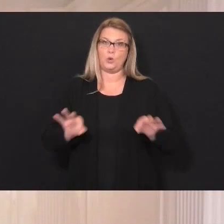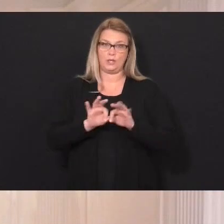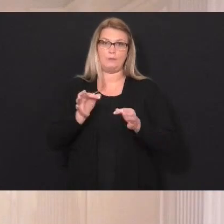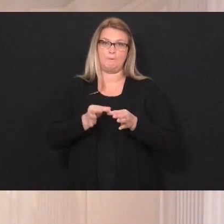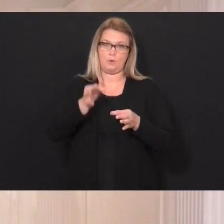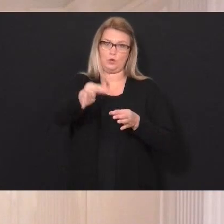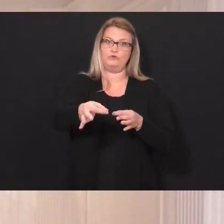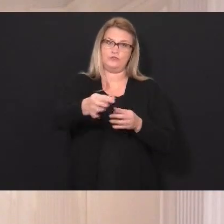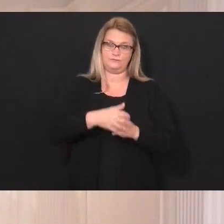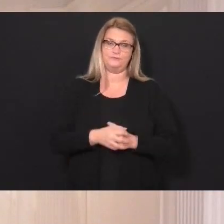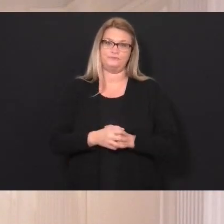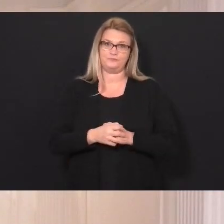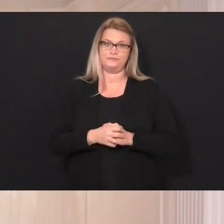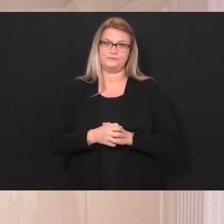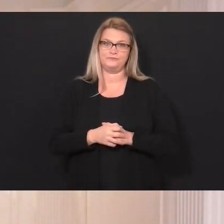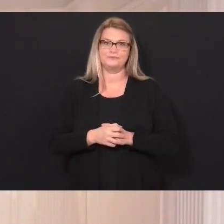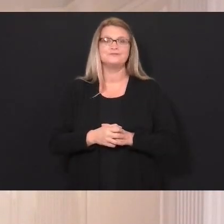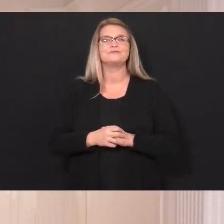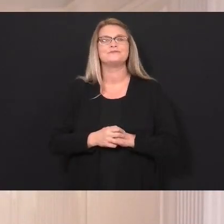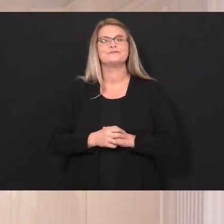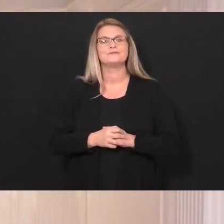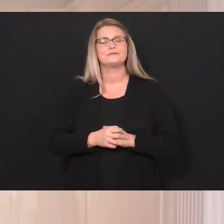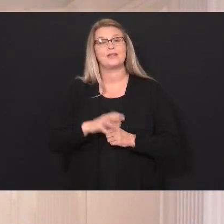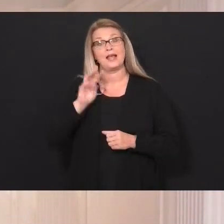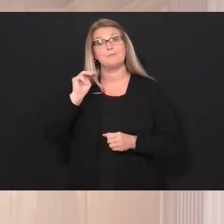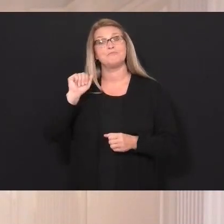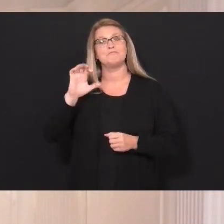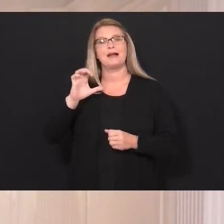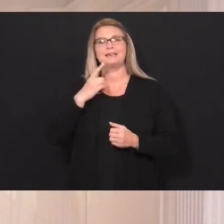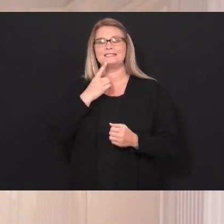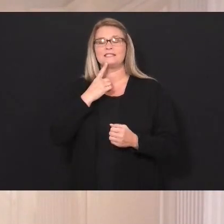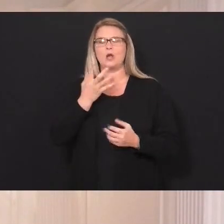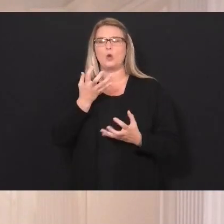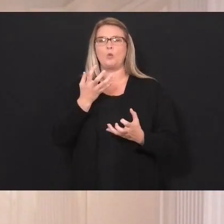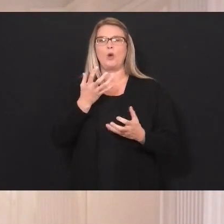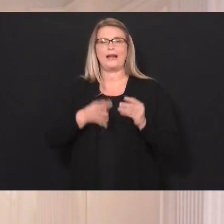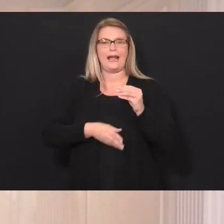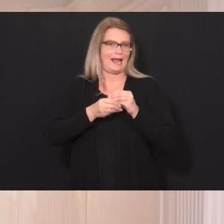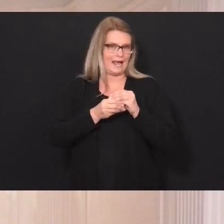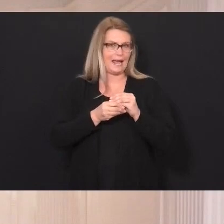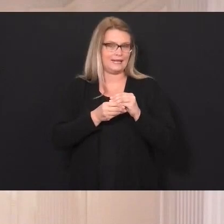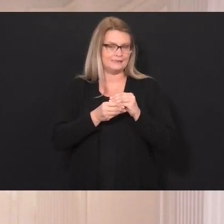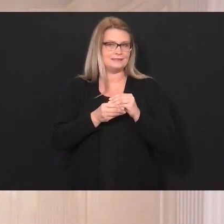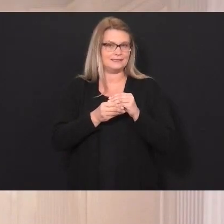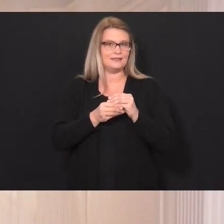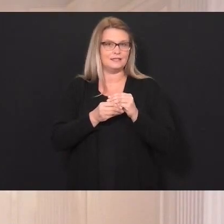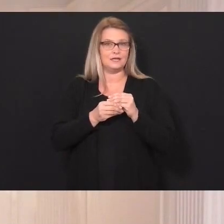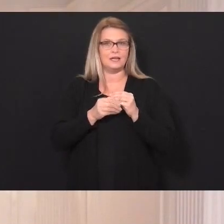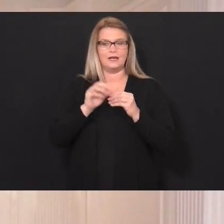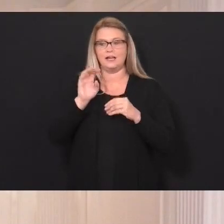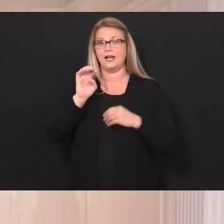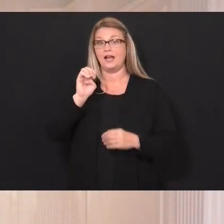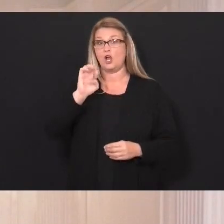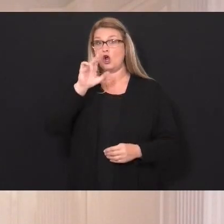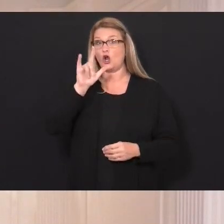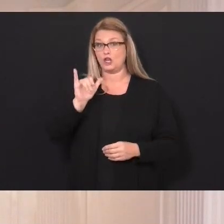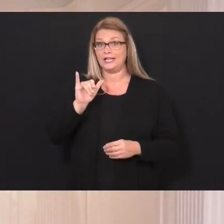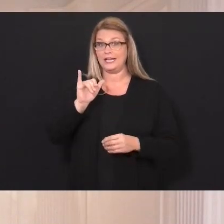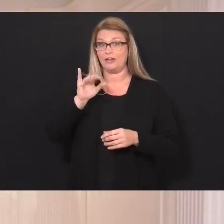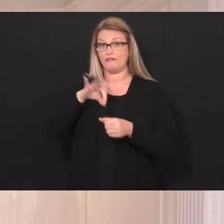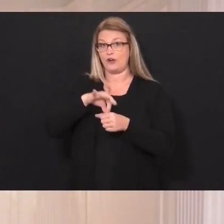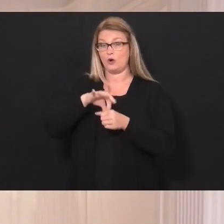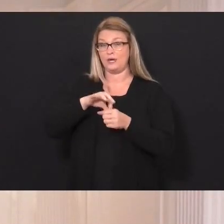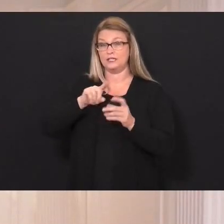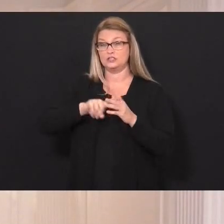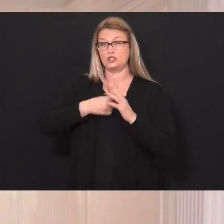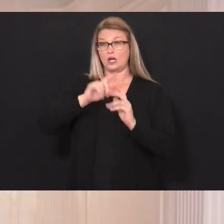Patrick close. So, Mac. Thank you, Governor. Just want to revisit real quickly. People understand that the early voting process that was supposed to have started